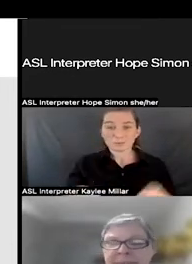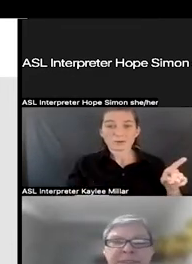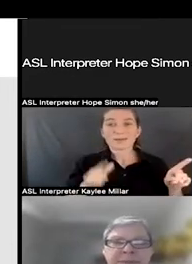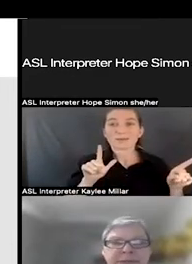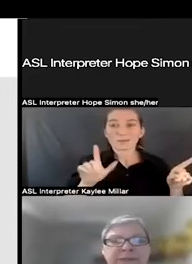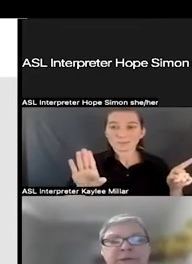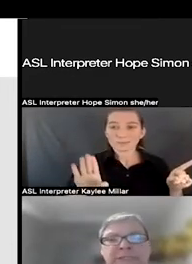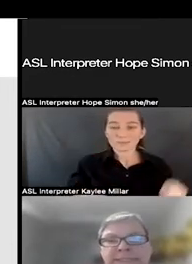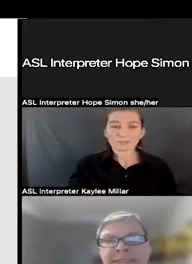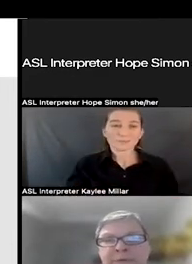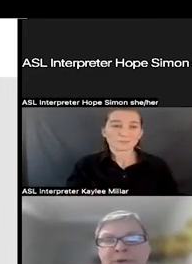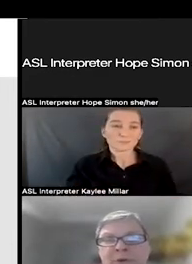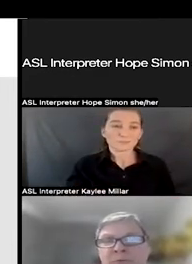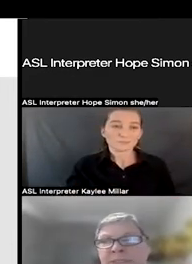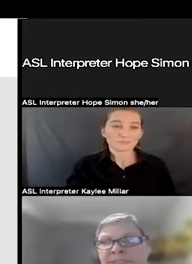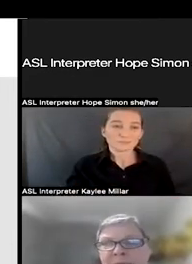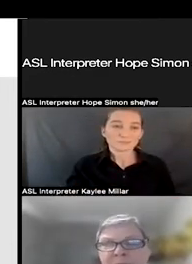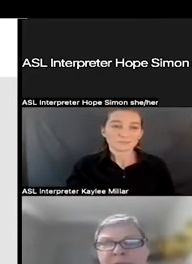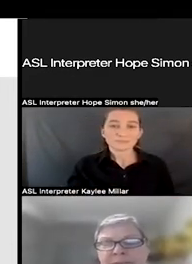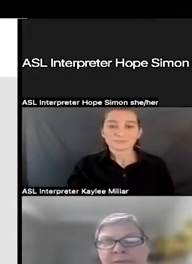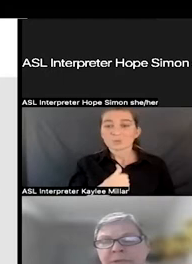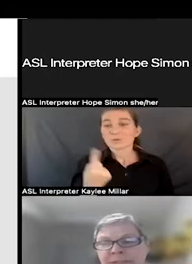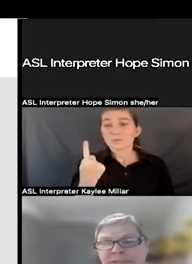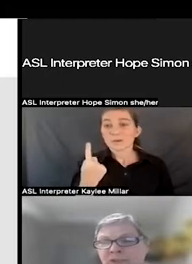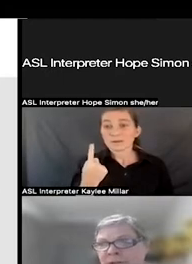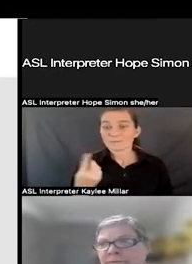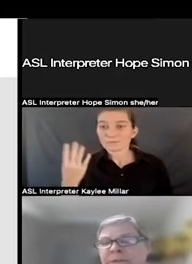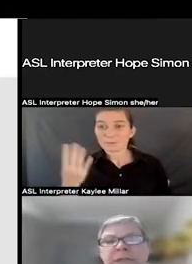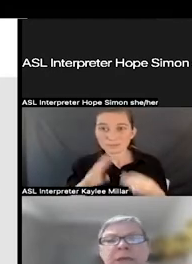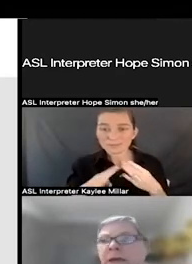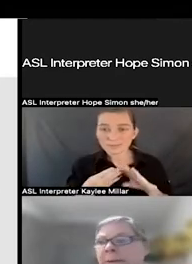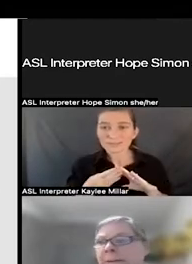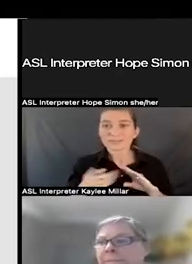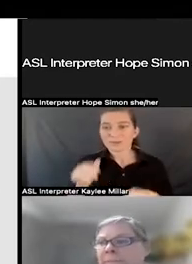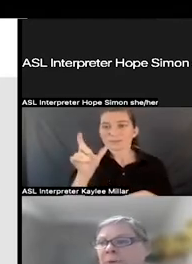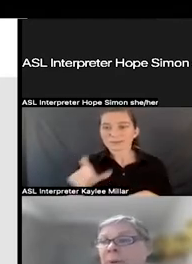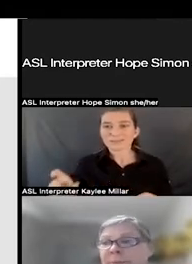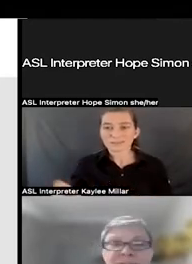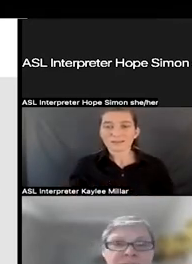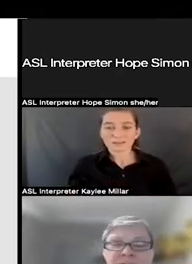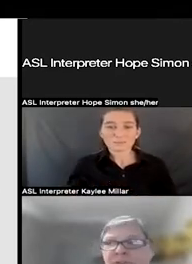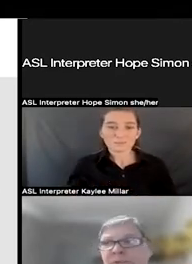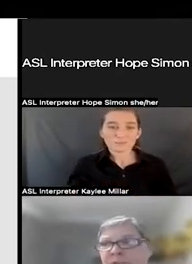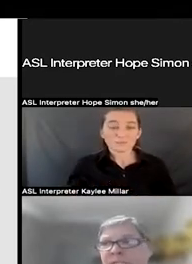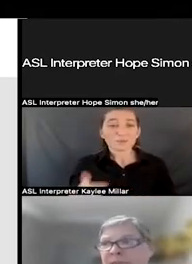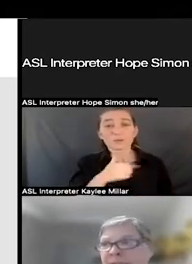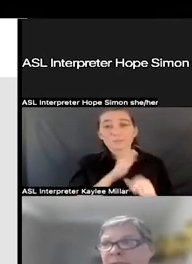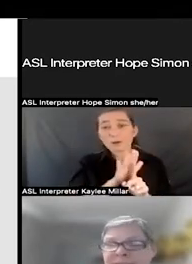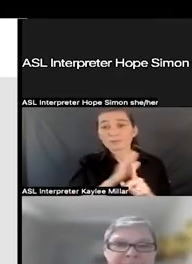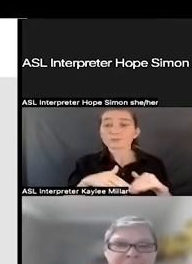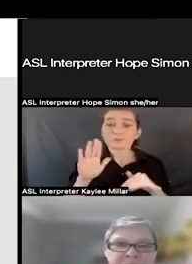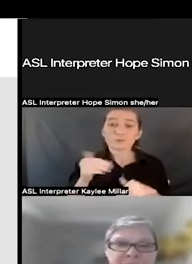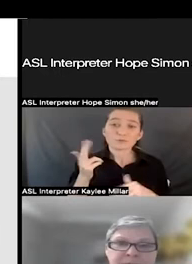Peninsula. We are the only city with our own police department. Everyone else is sheriff. We're a population of just over